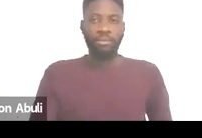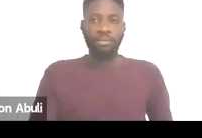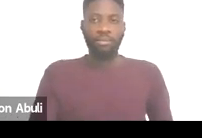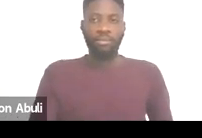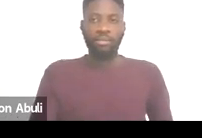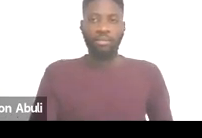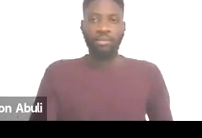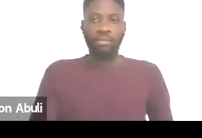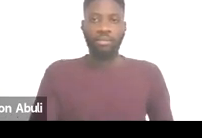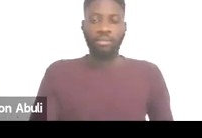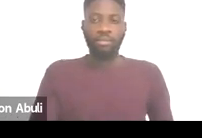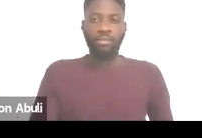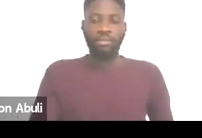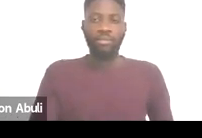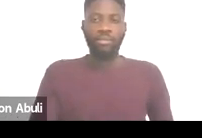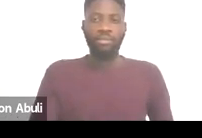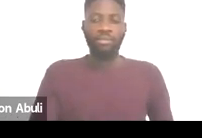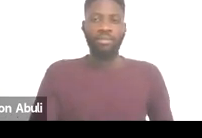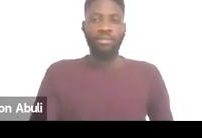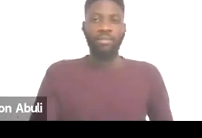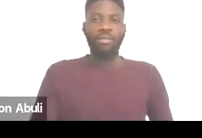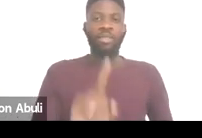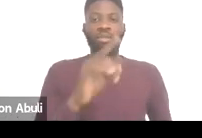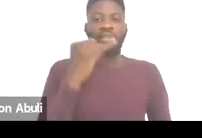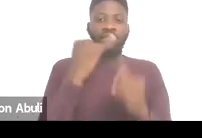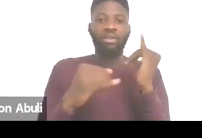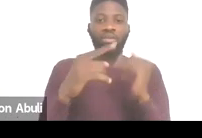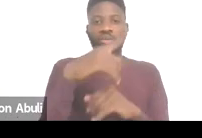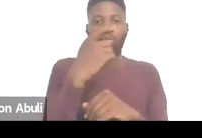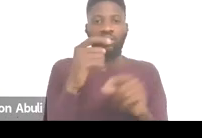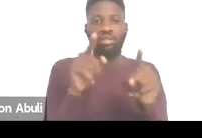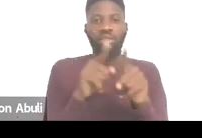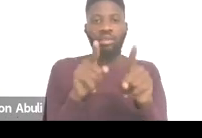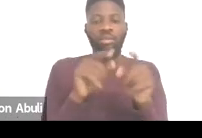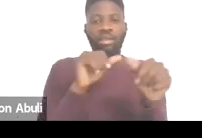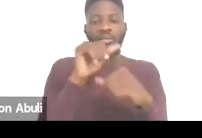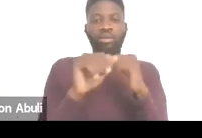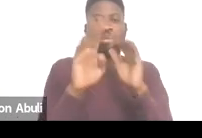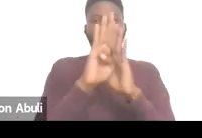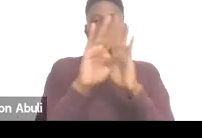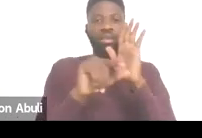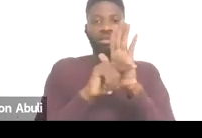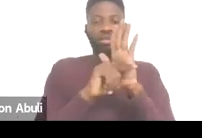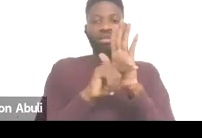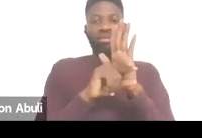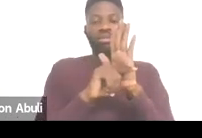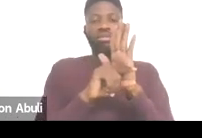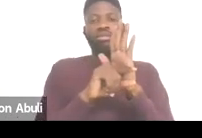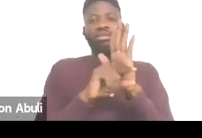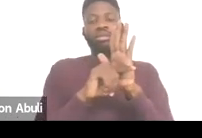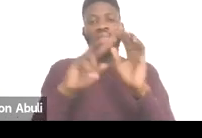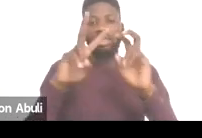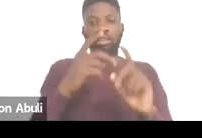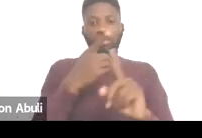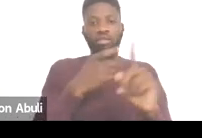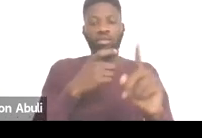Okay, I think maybe I see one last question still on the background checks from Francis. He is asking, if you are working